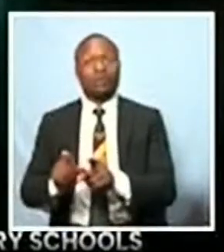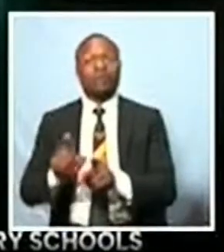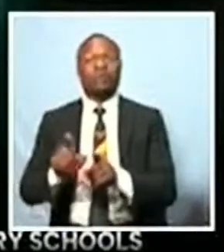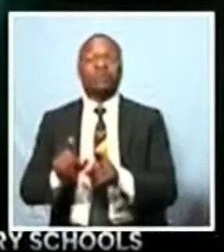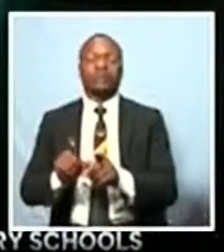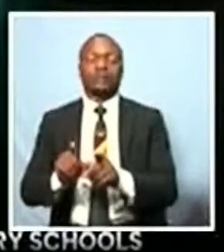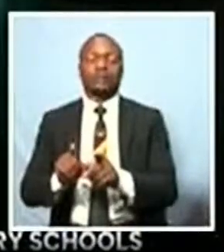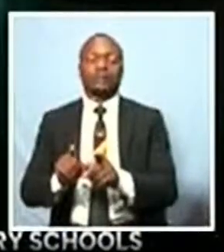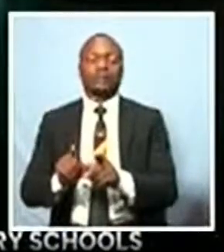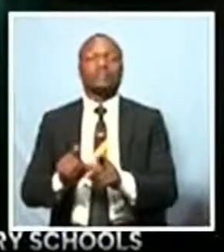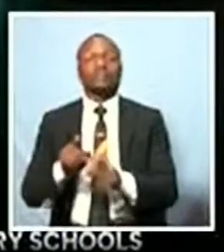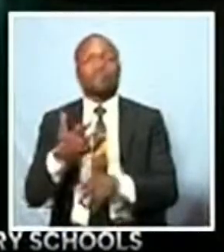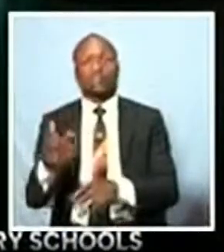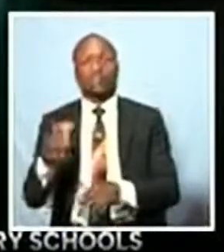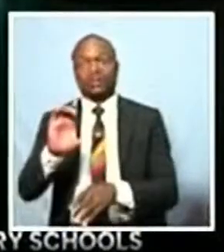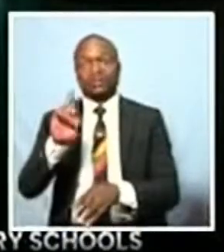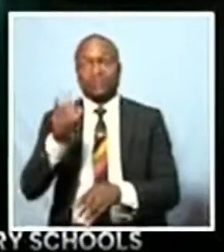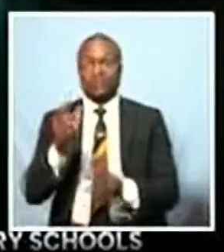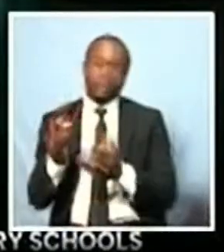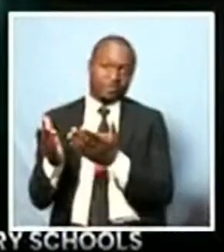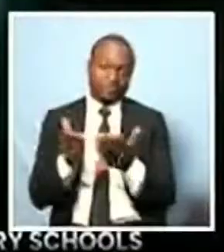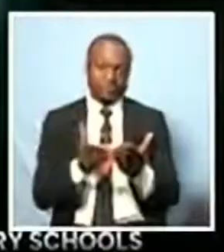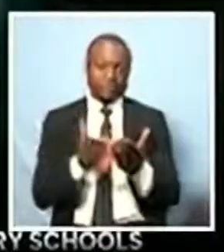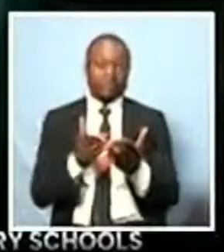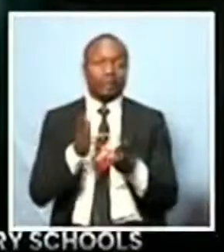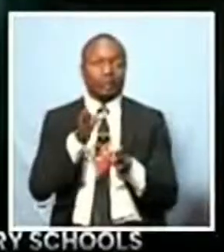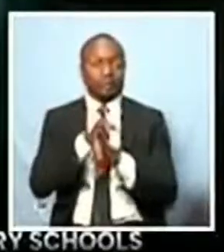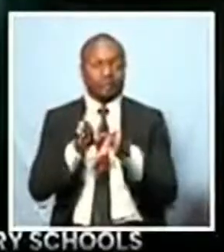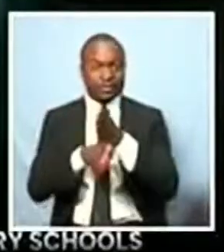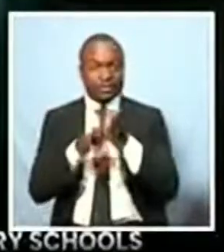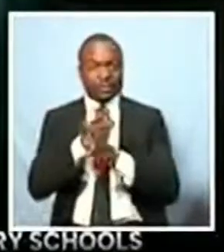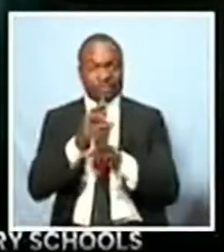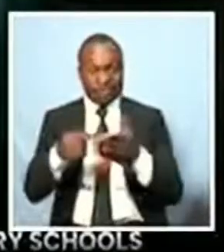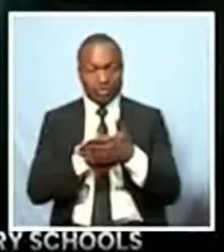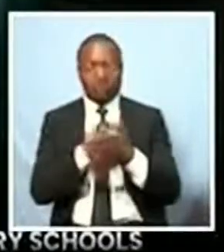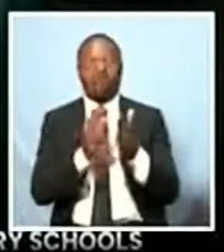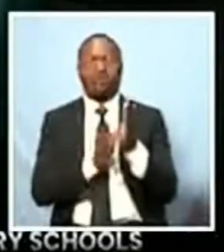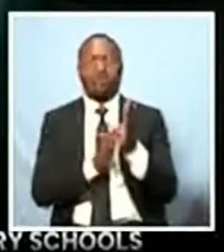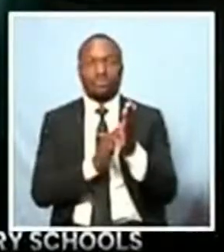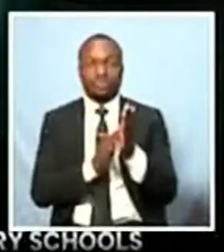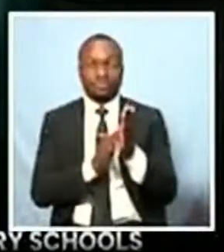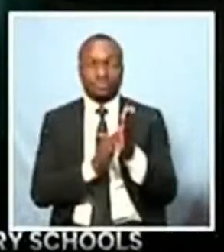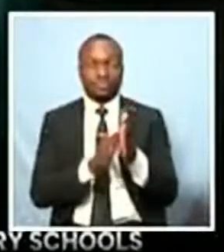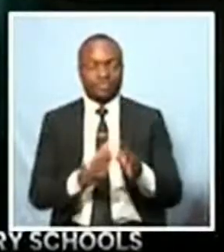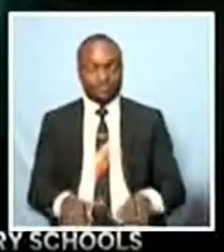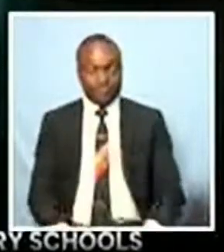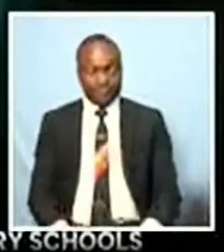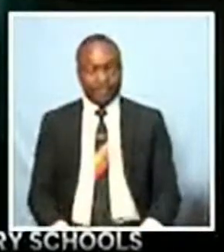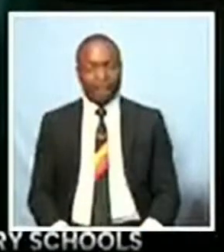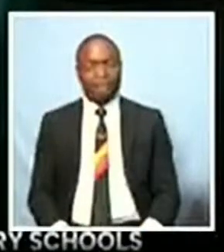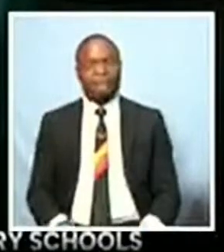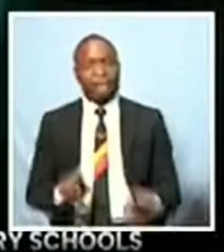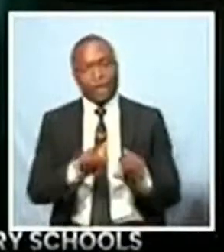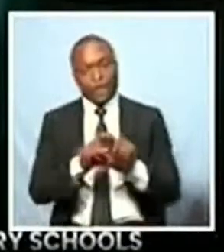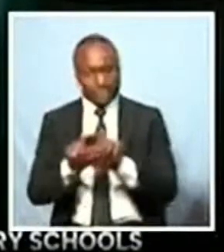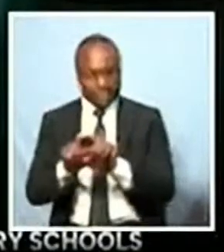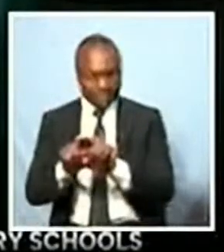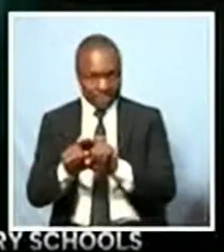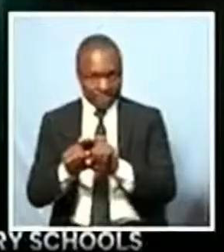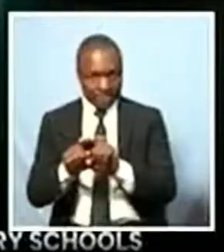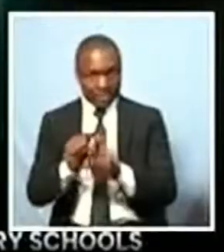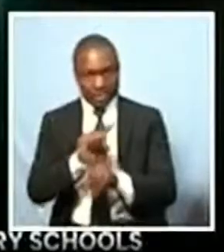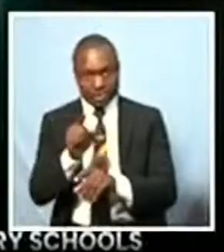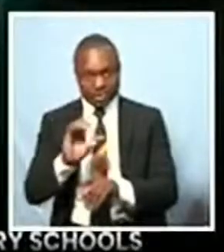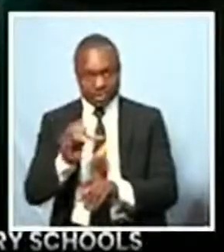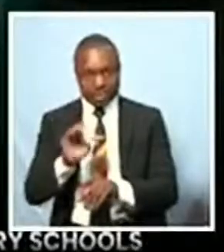Fund has brought, more especially in the construction of the new schools that we have constructed, and also ZOCS, how it